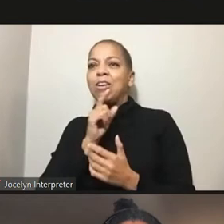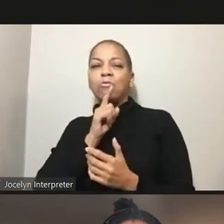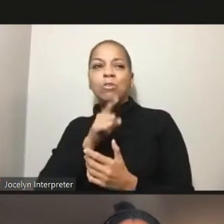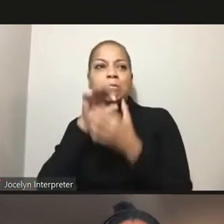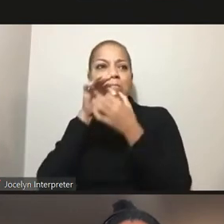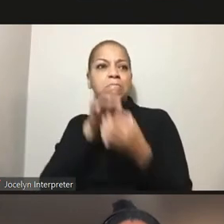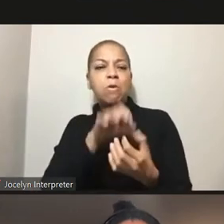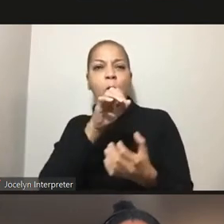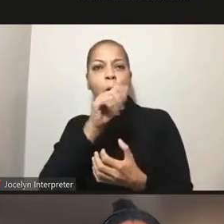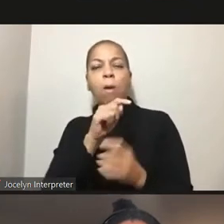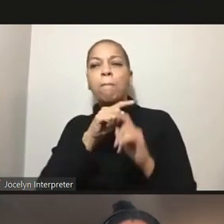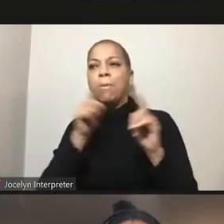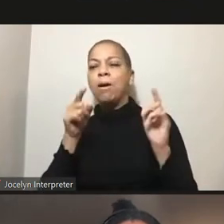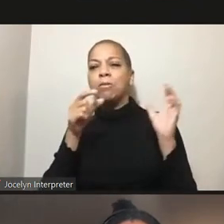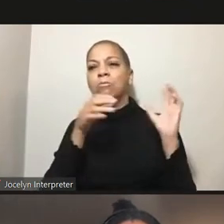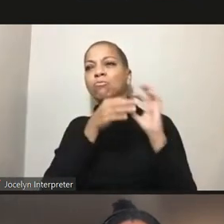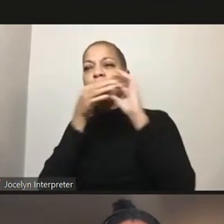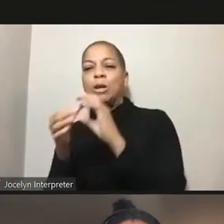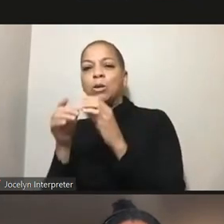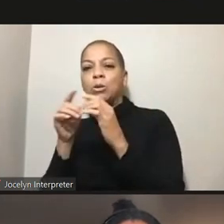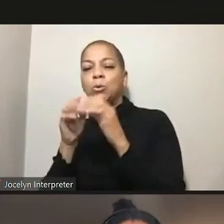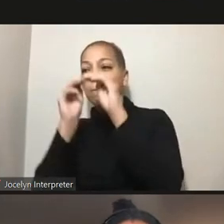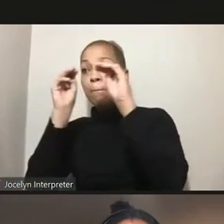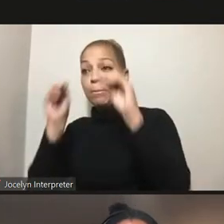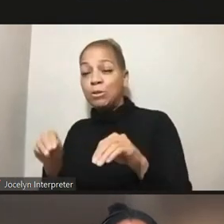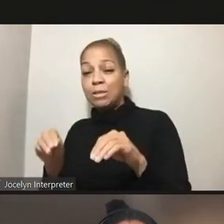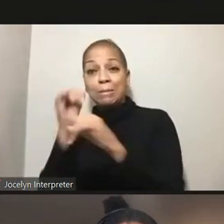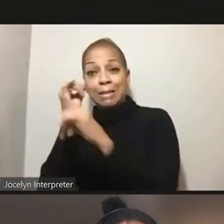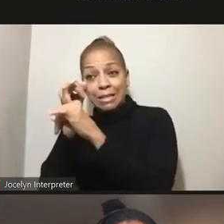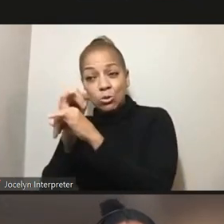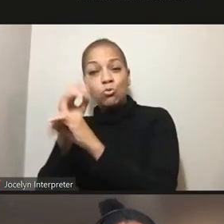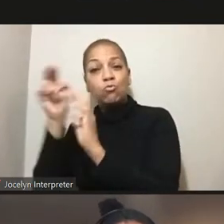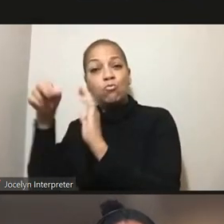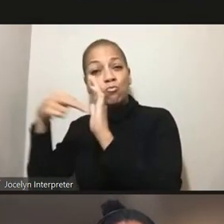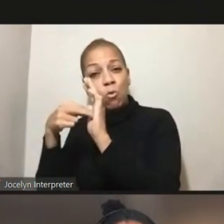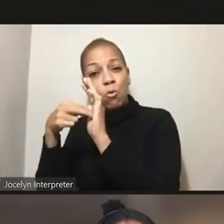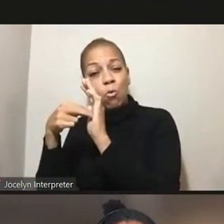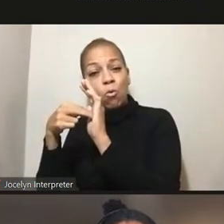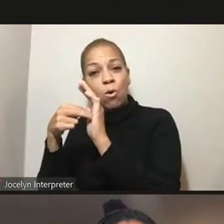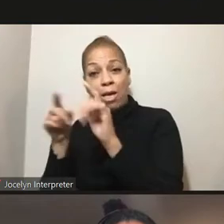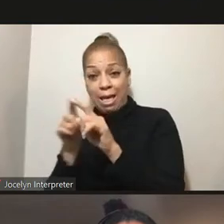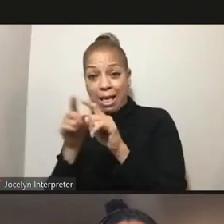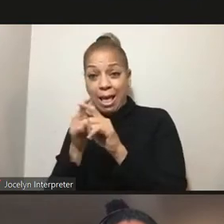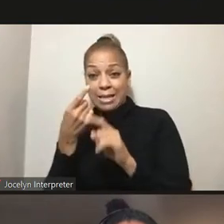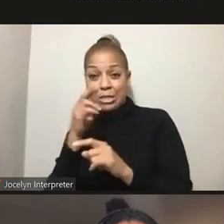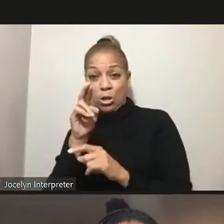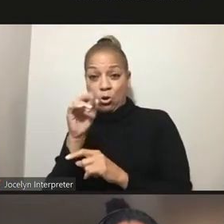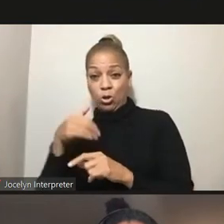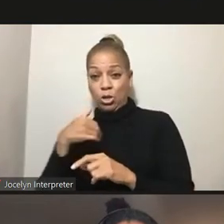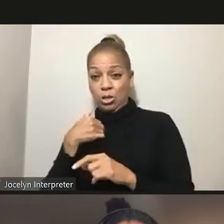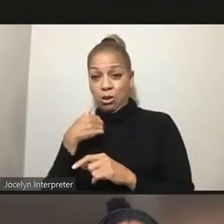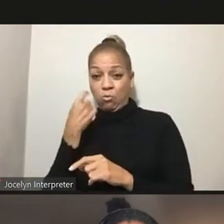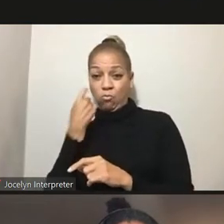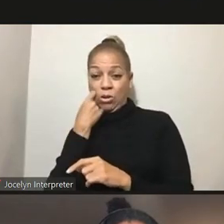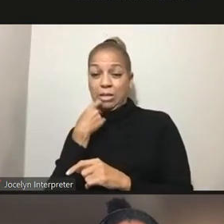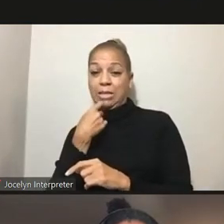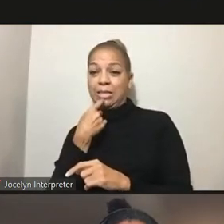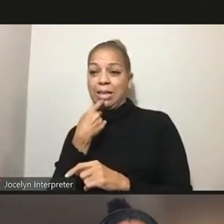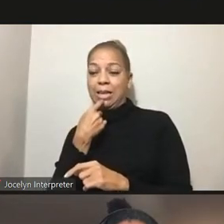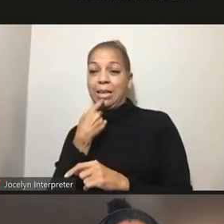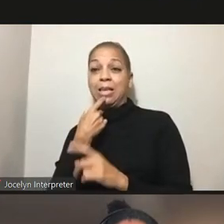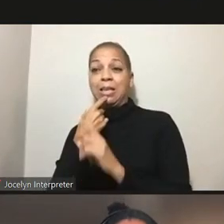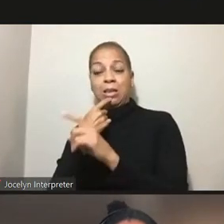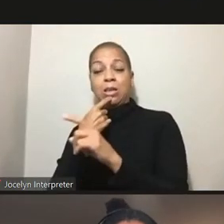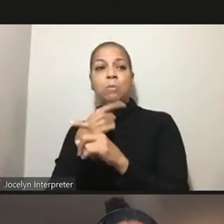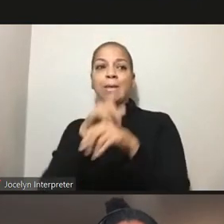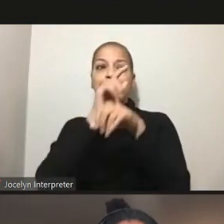and more to do with the museum's role, as Dr. Young said, either to be a temple